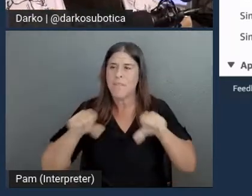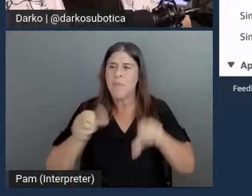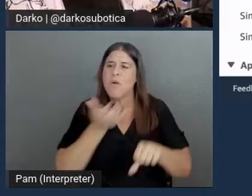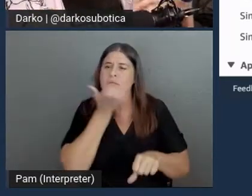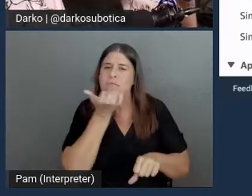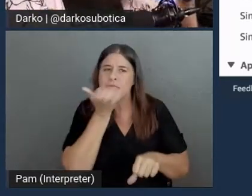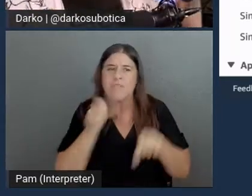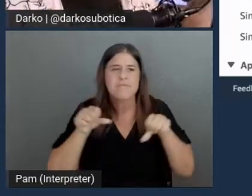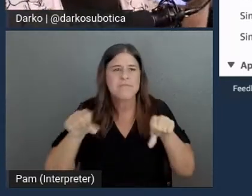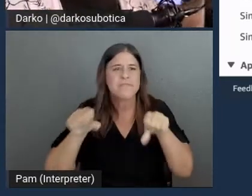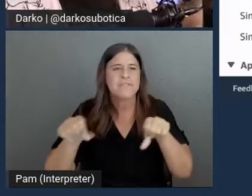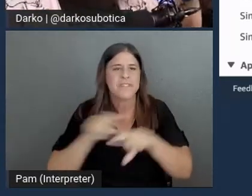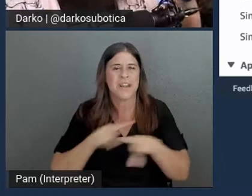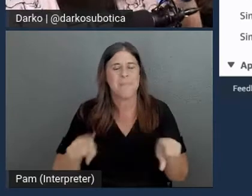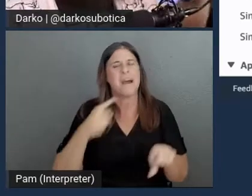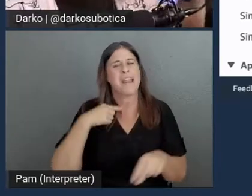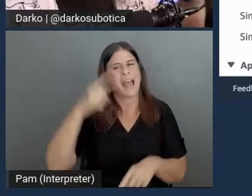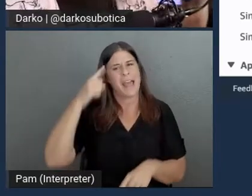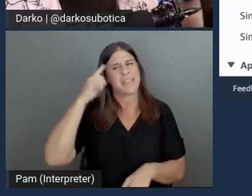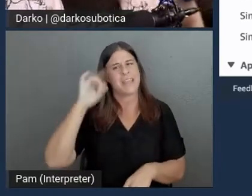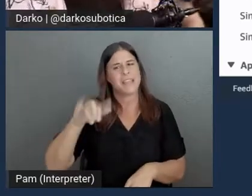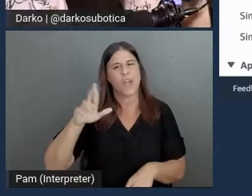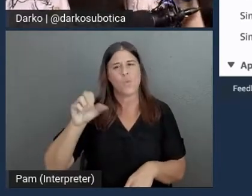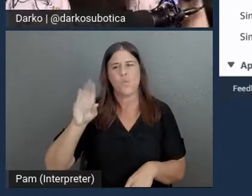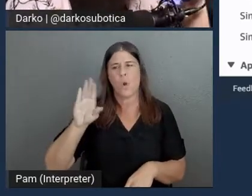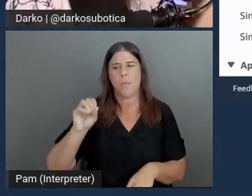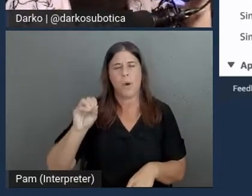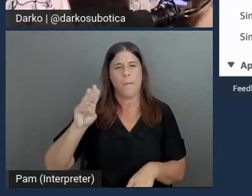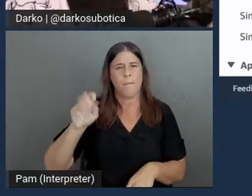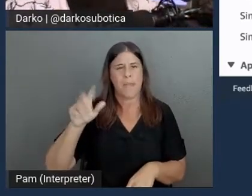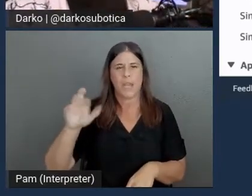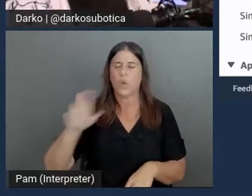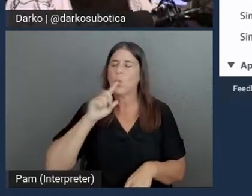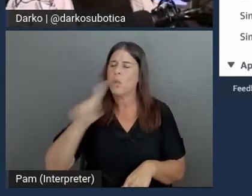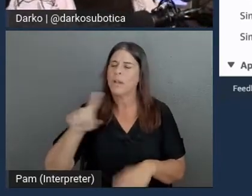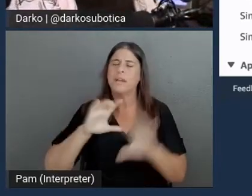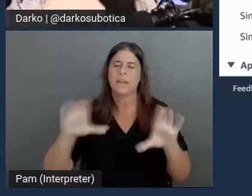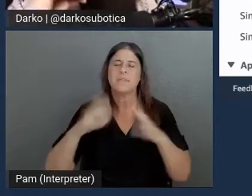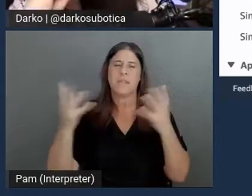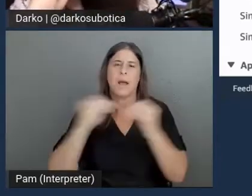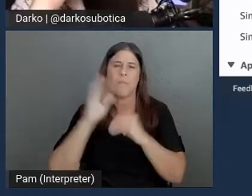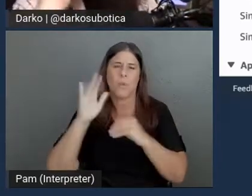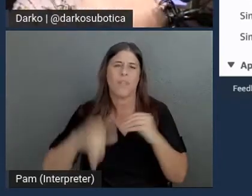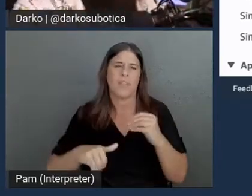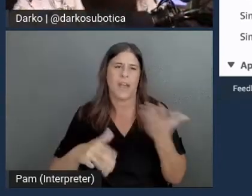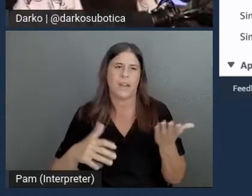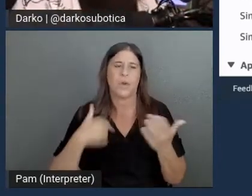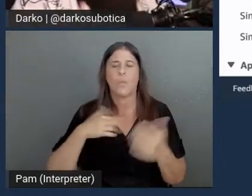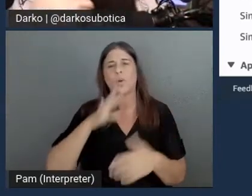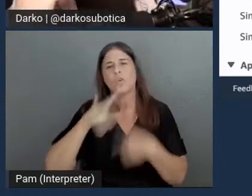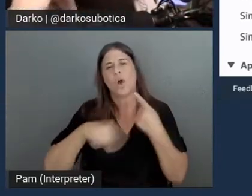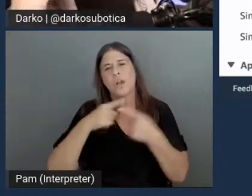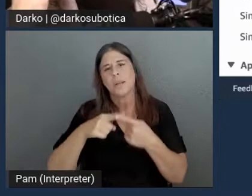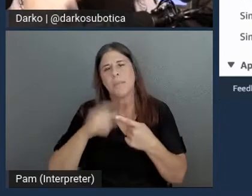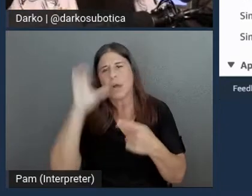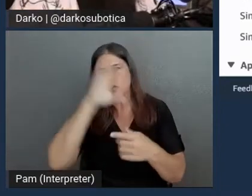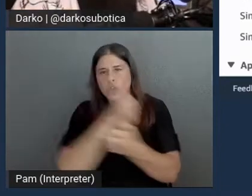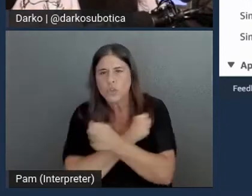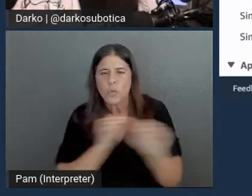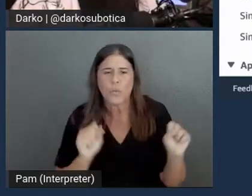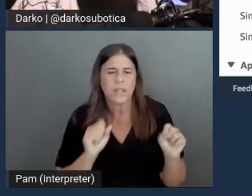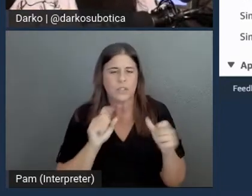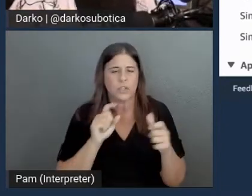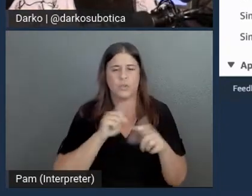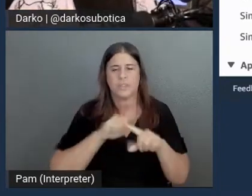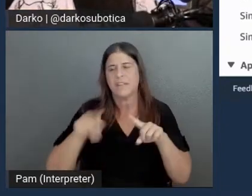But I think RoboMaker does a lot more than just that, right? We talked about search and rescue. We talked about those things